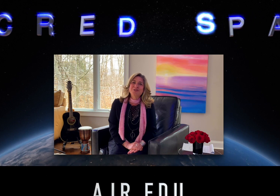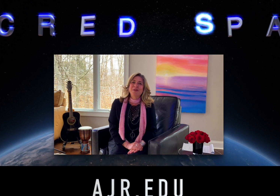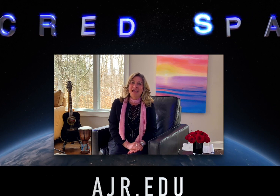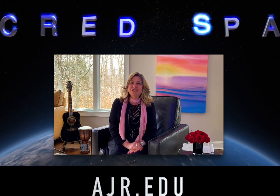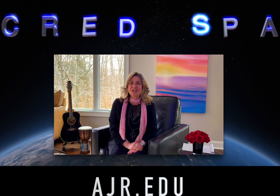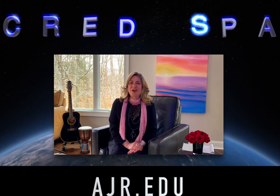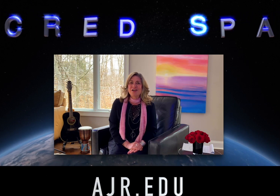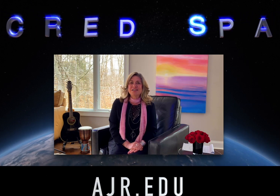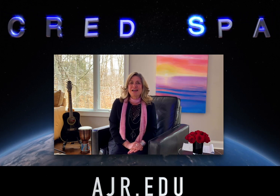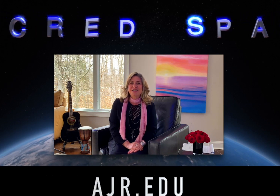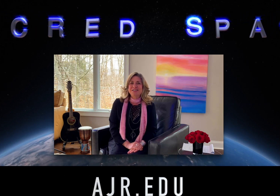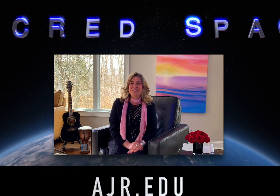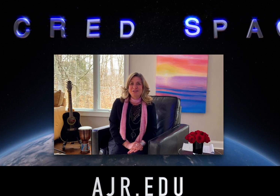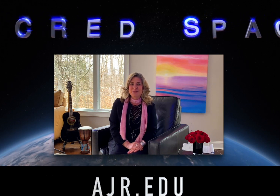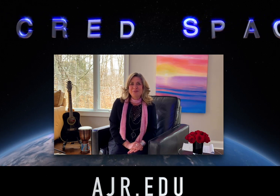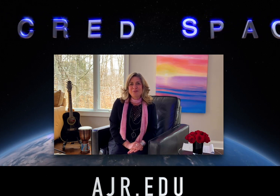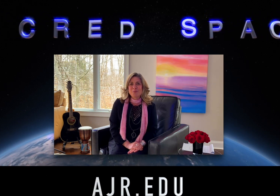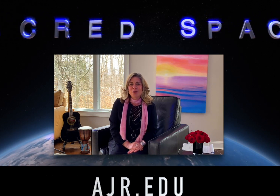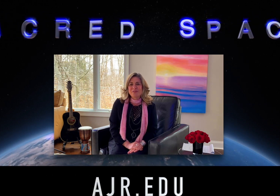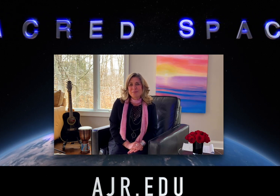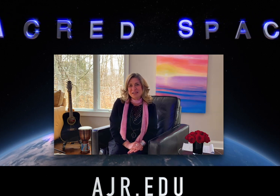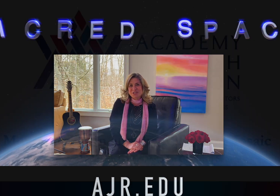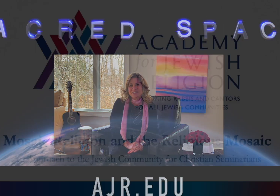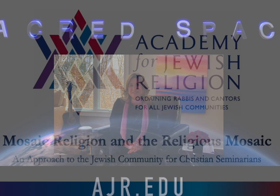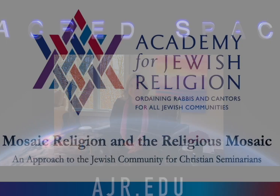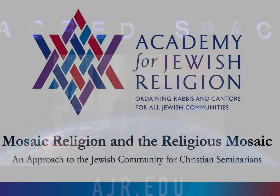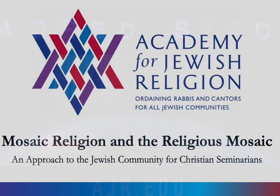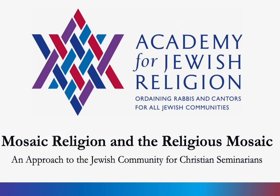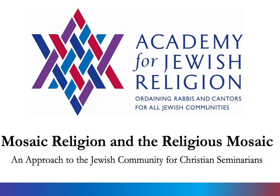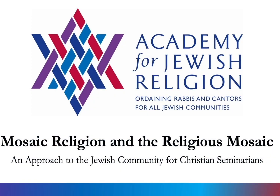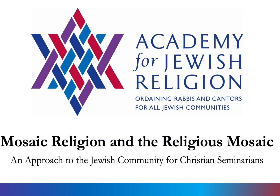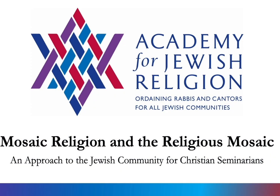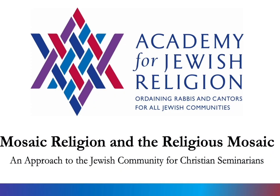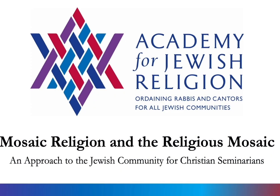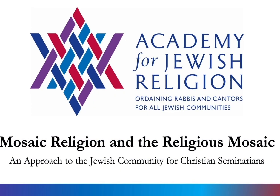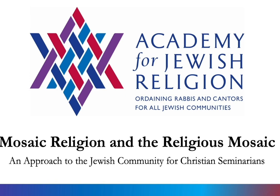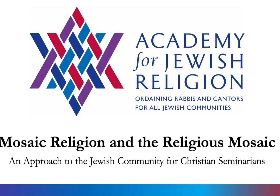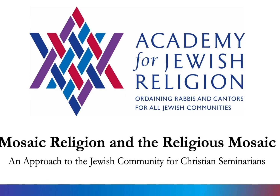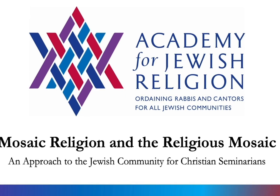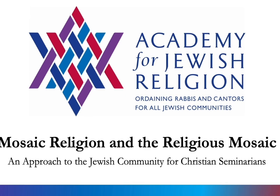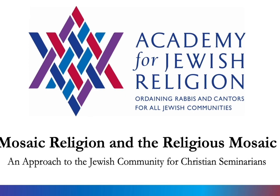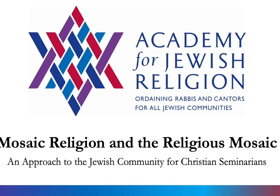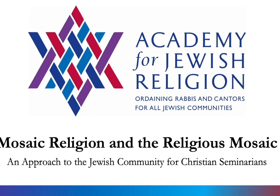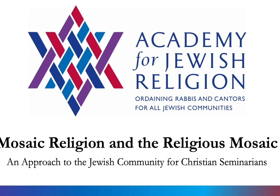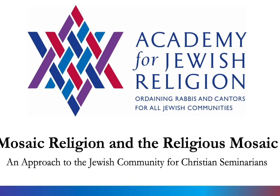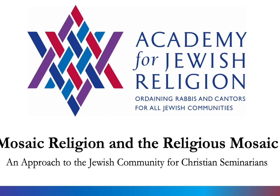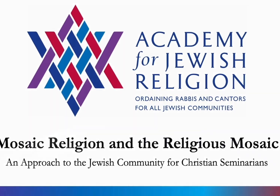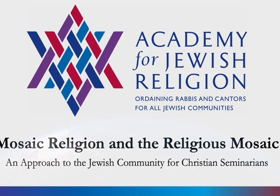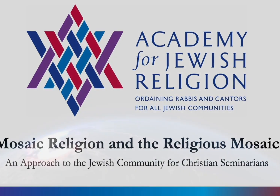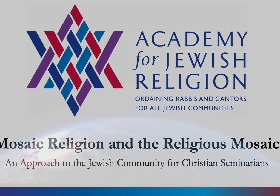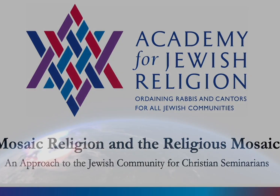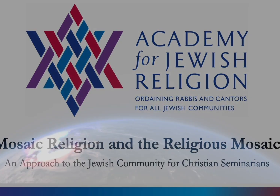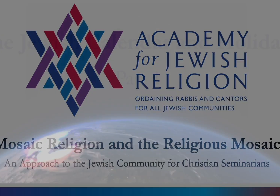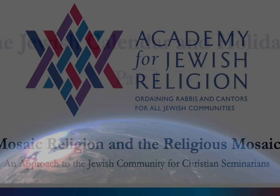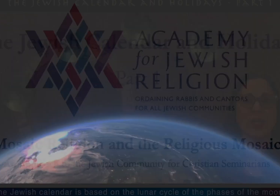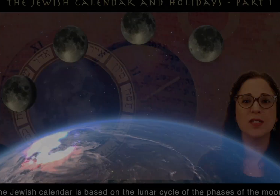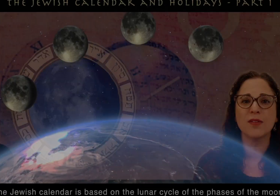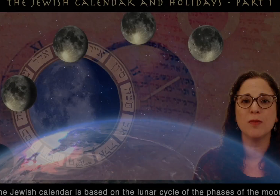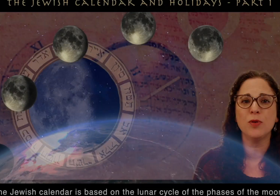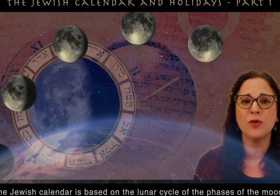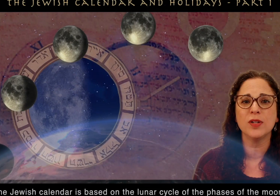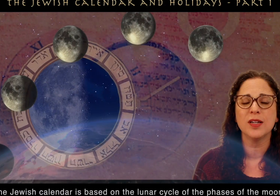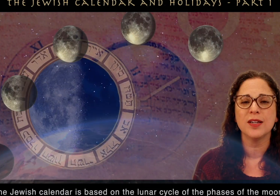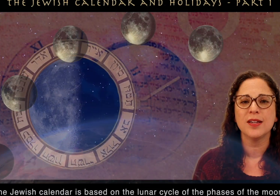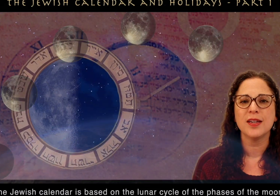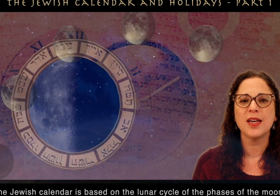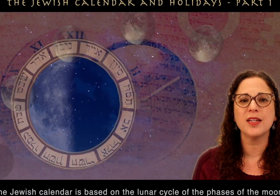go to ajr.edu for more information. Thank you so much for joining us. We look forward to seeing